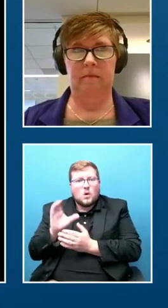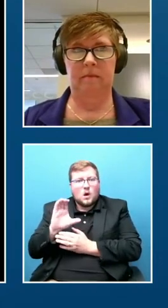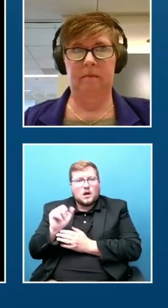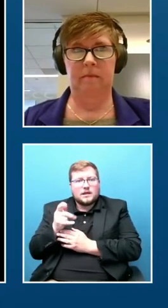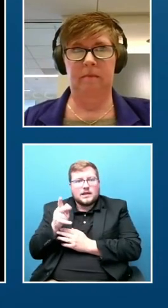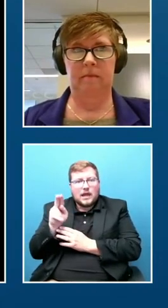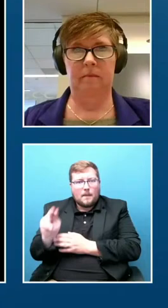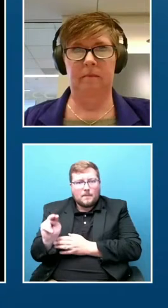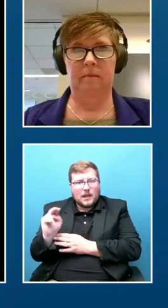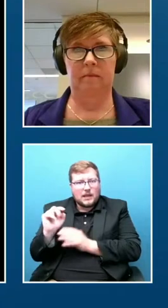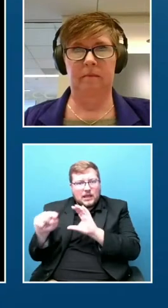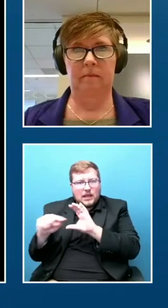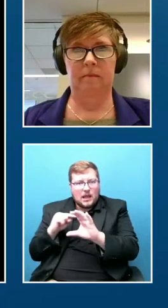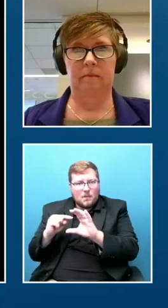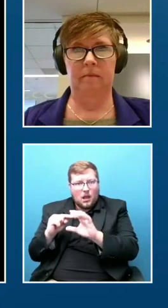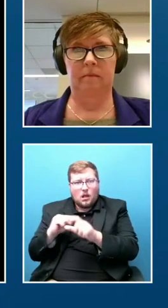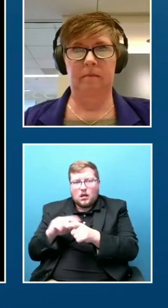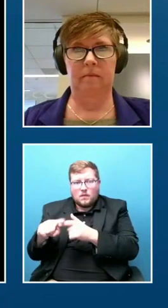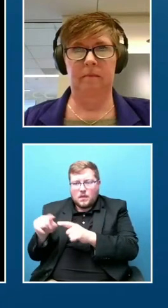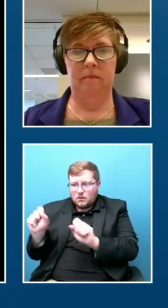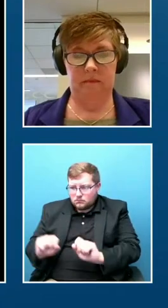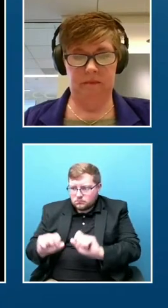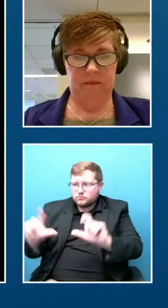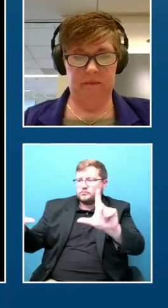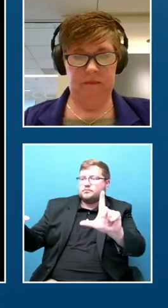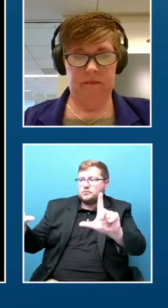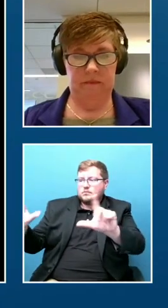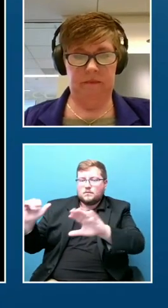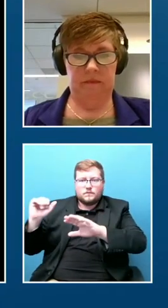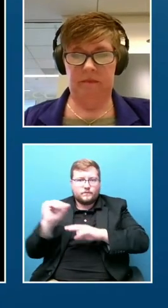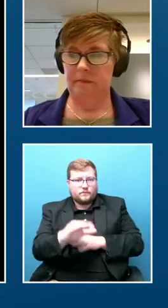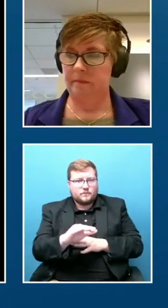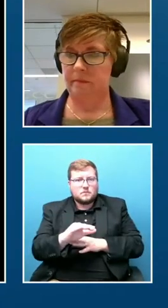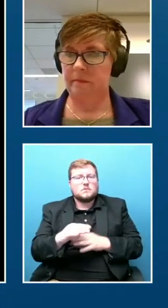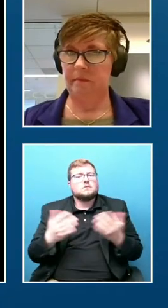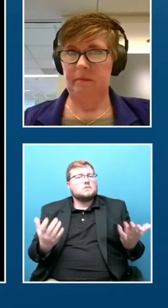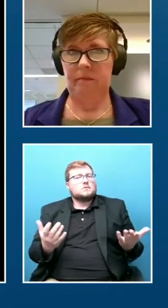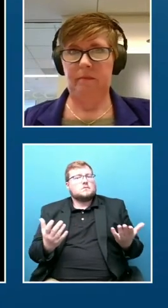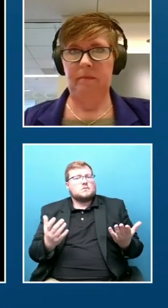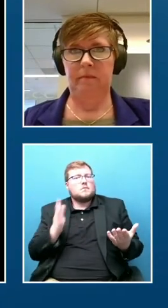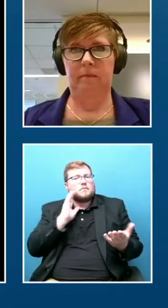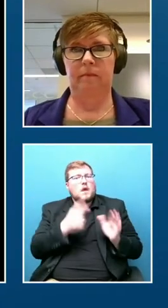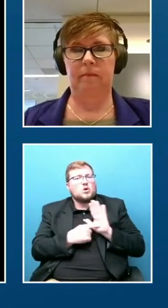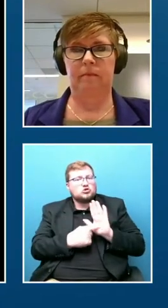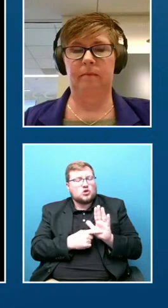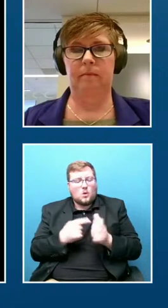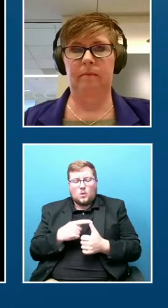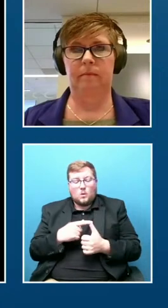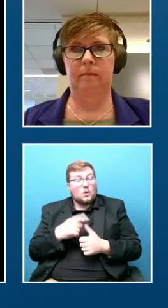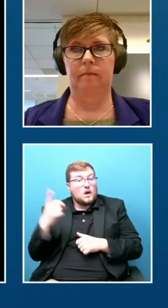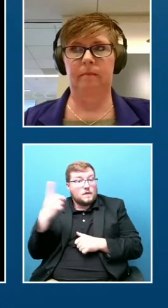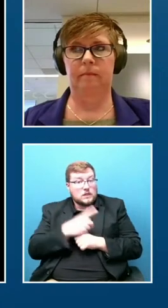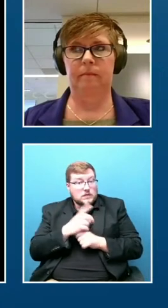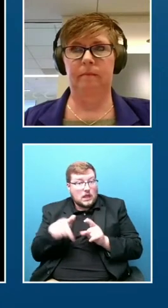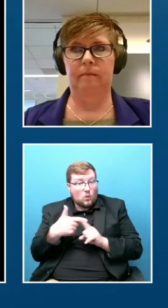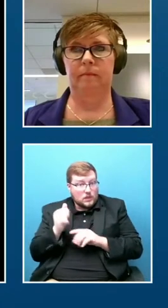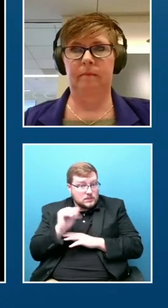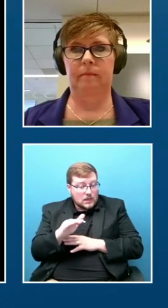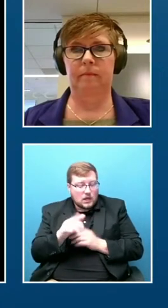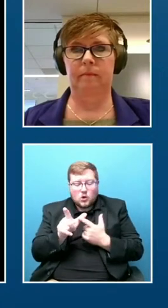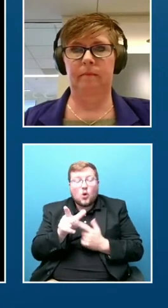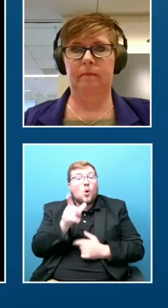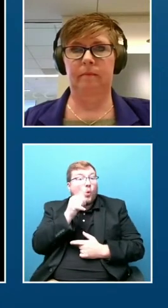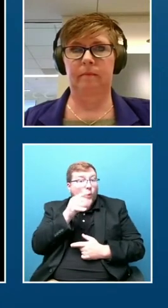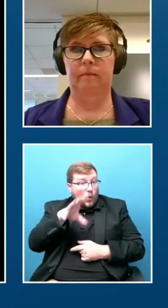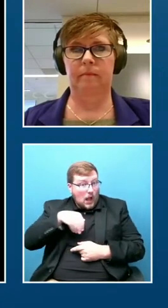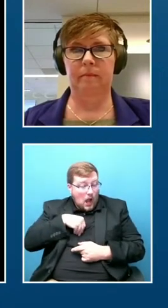emails page and pulling up the correct email. That would show the date the email was sent to whom, what percentage